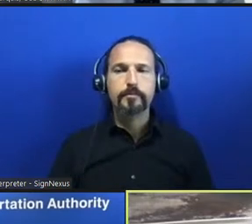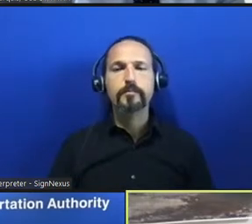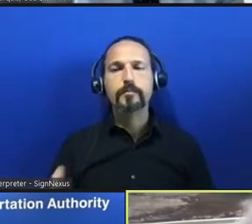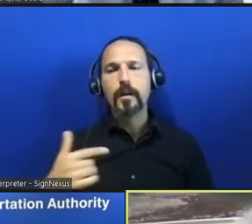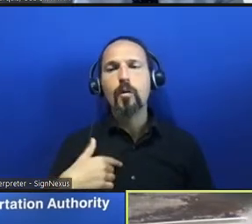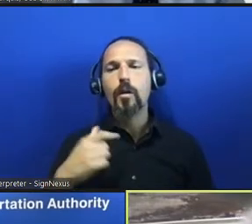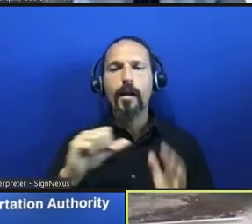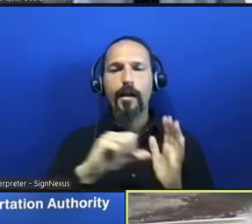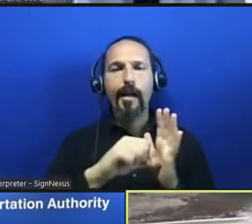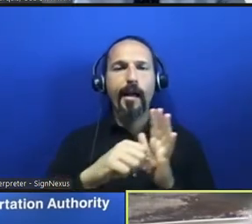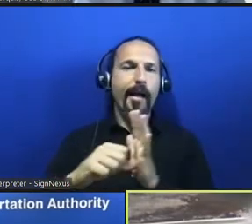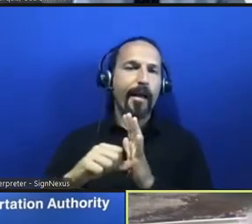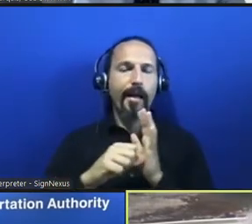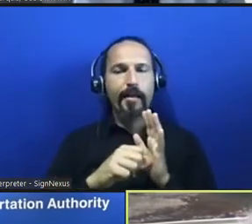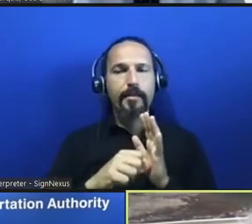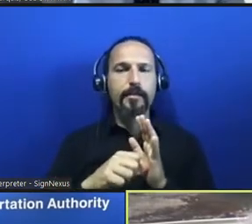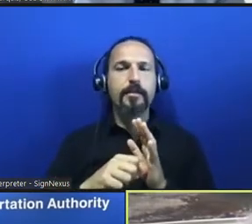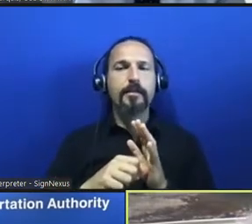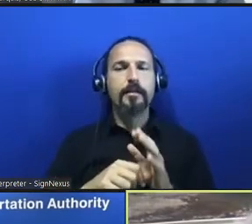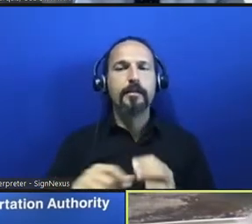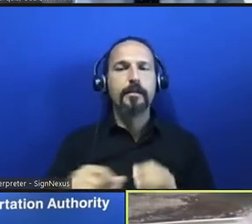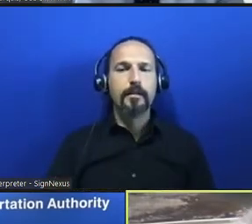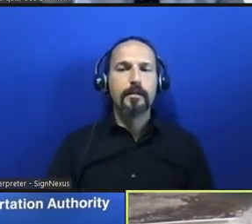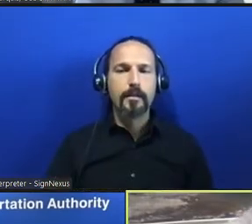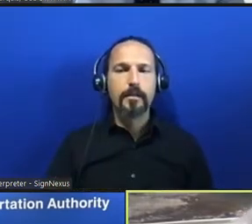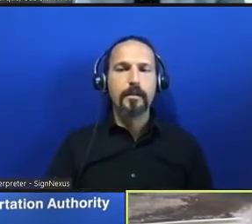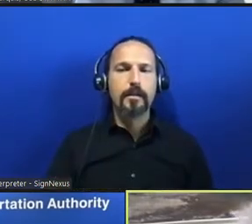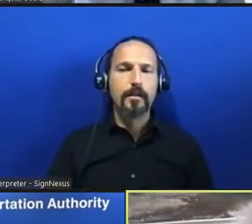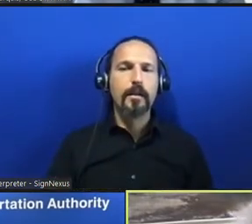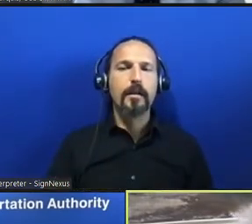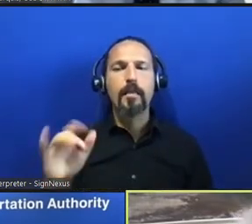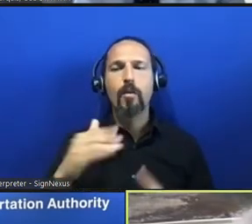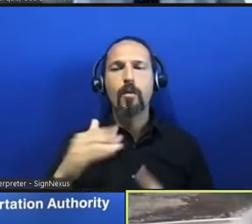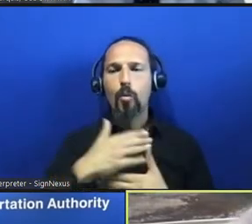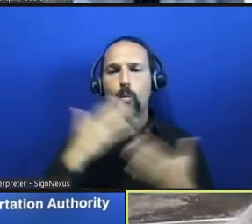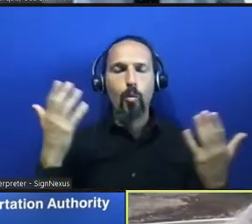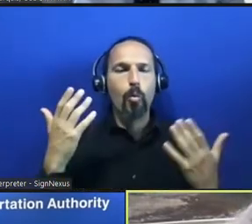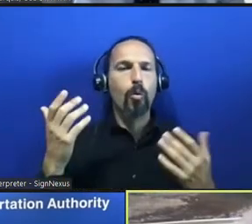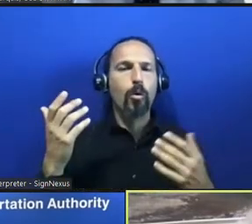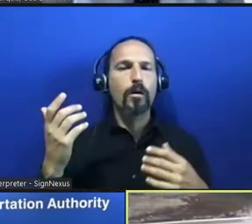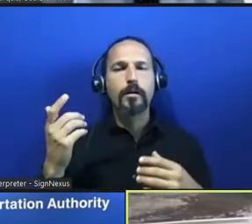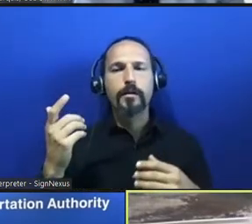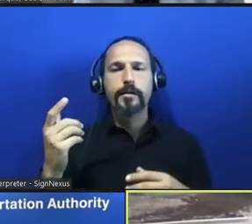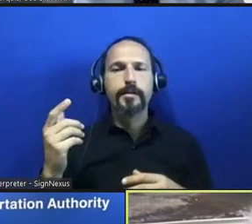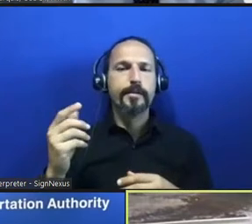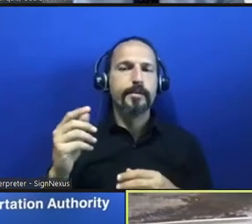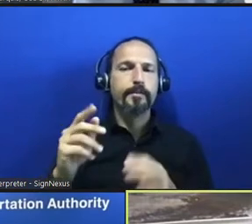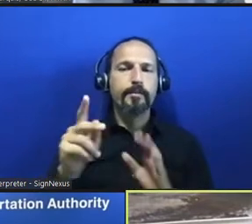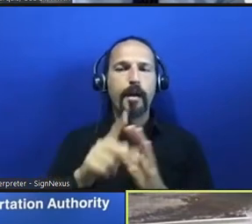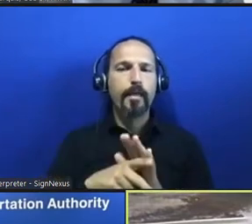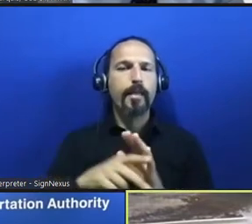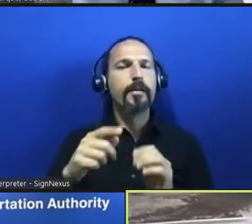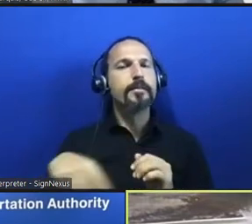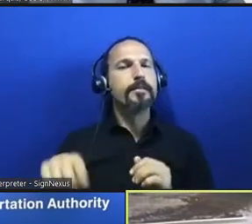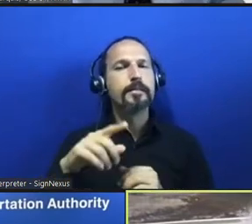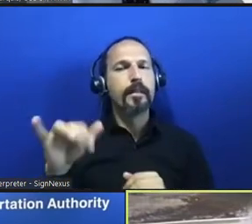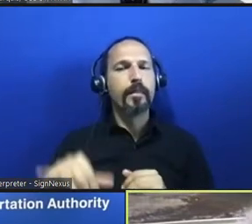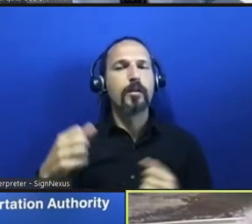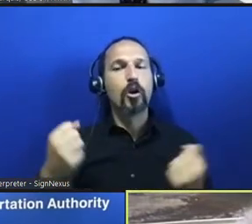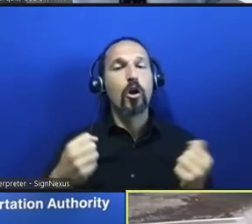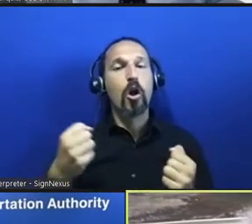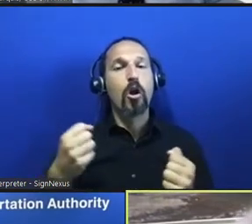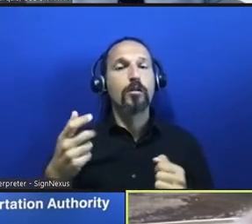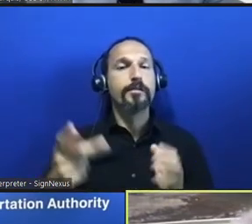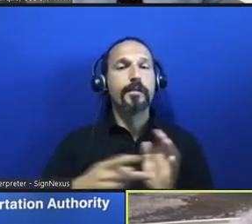highlight what I want to highlight is enforcement or more accurately the lack of enforcement currently Vehicles all over the city double